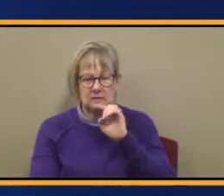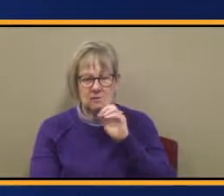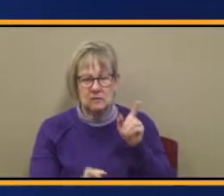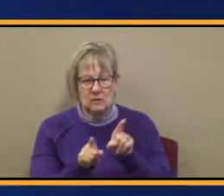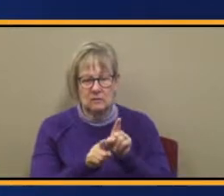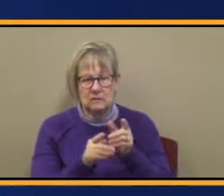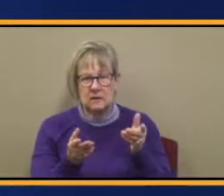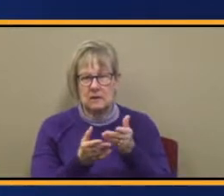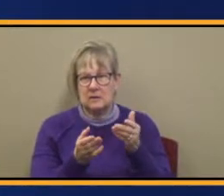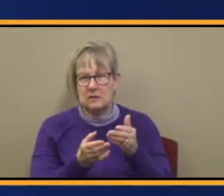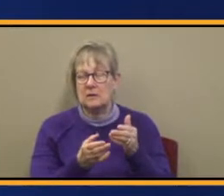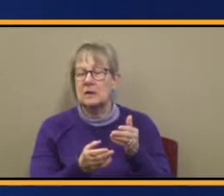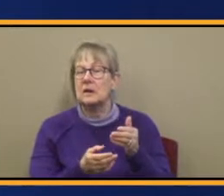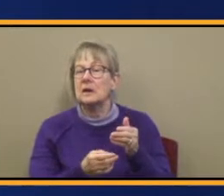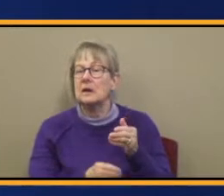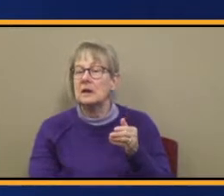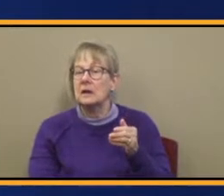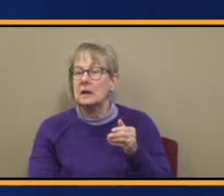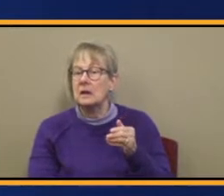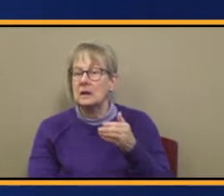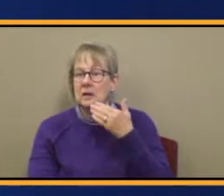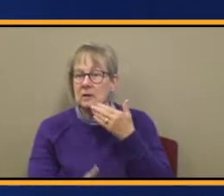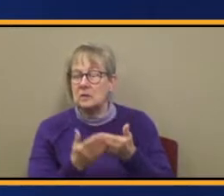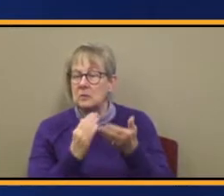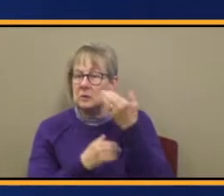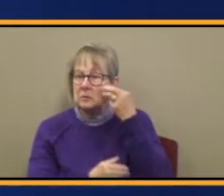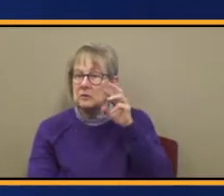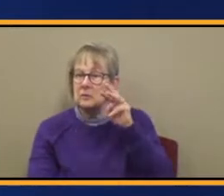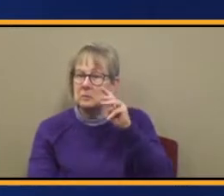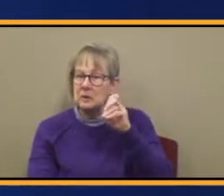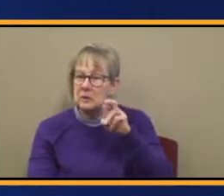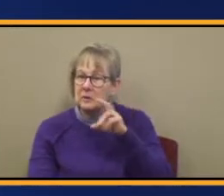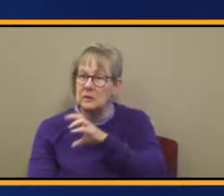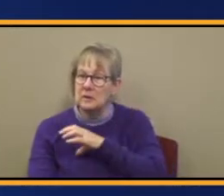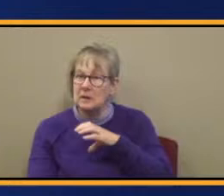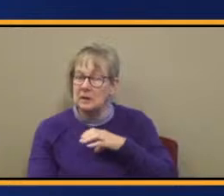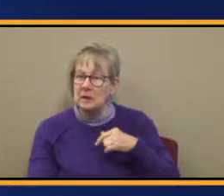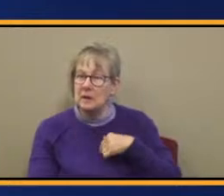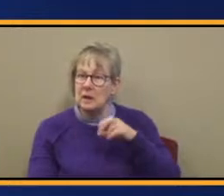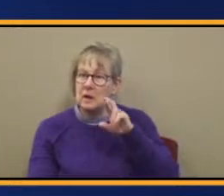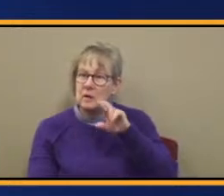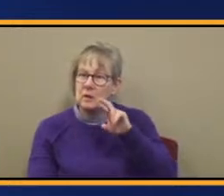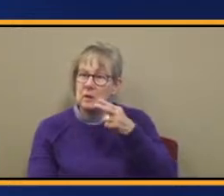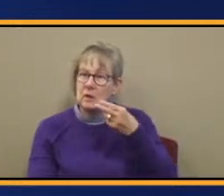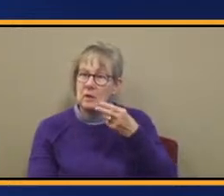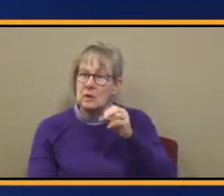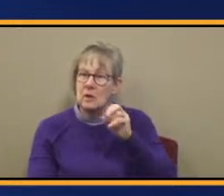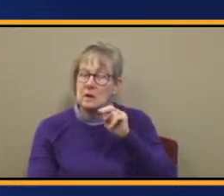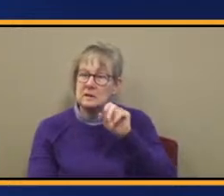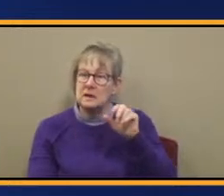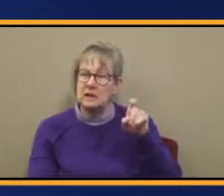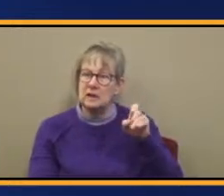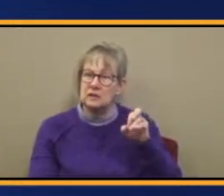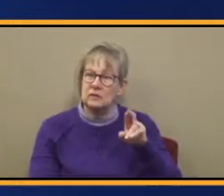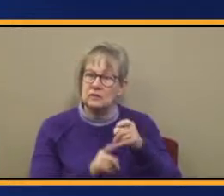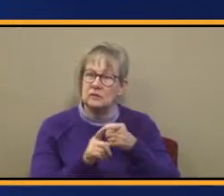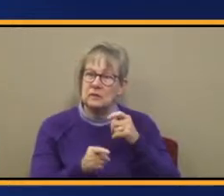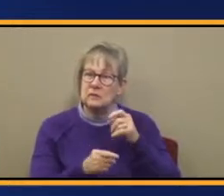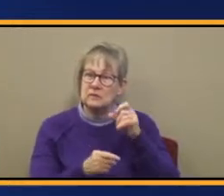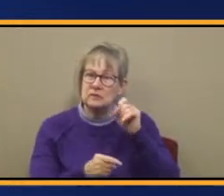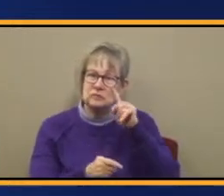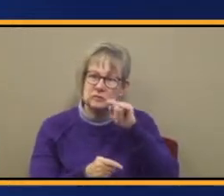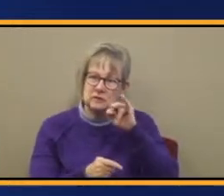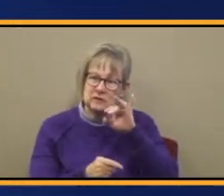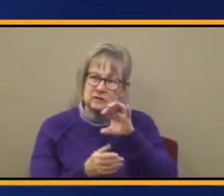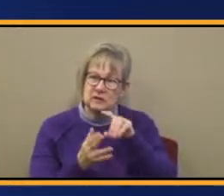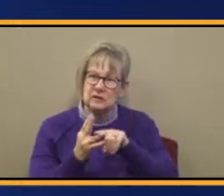chambers. Thank you. Good morning, Mr. Mayor, Council. I am Rhonda Easter, representing Purchasing and Strategic Sourcing. For